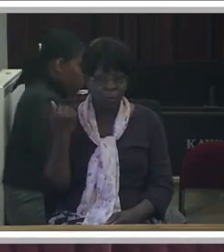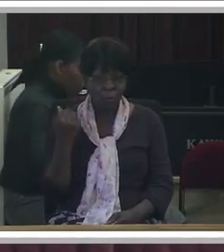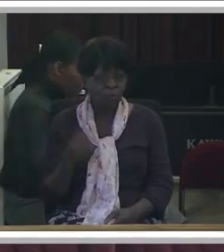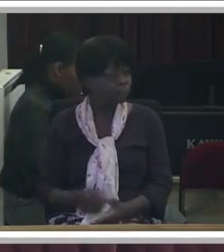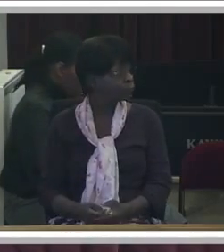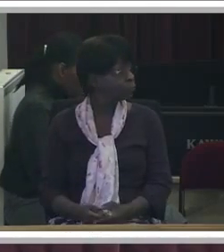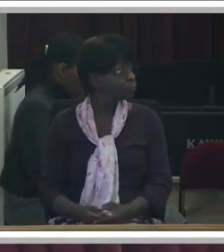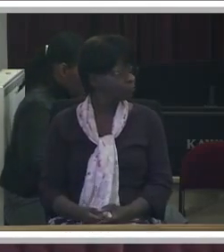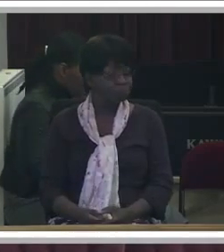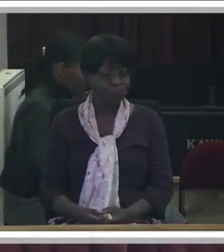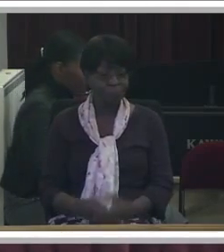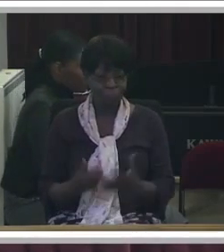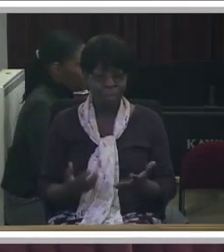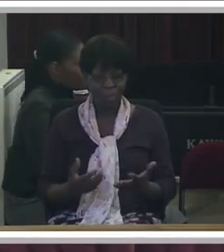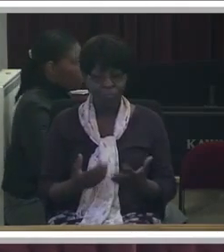And they did.